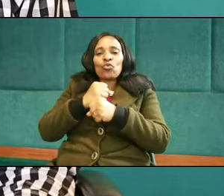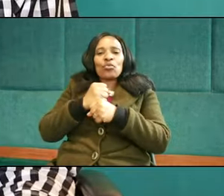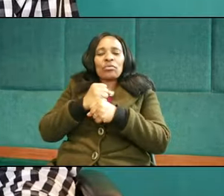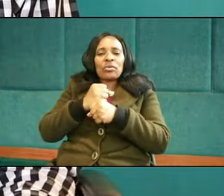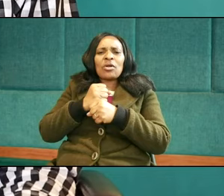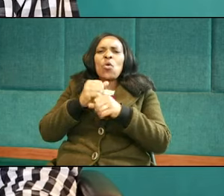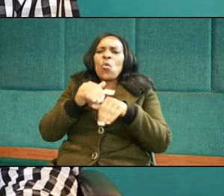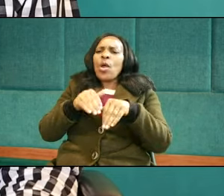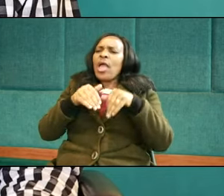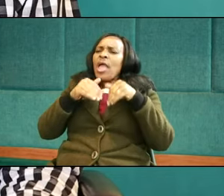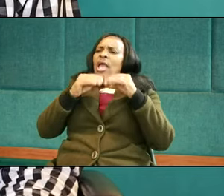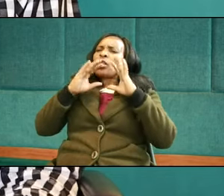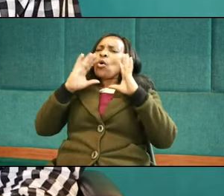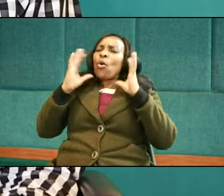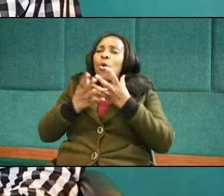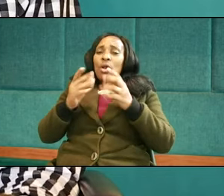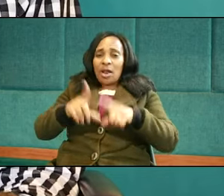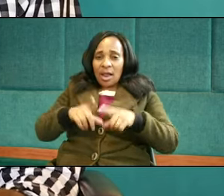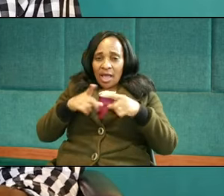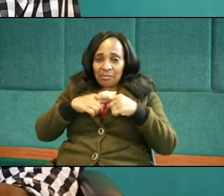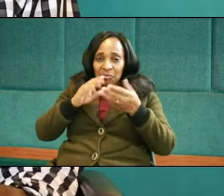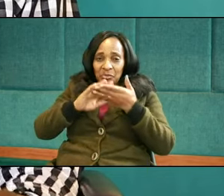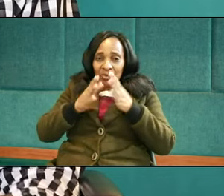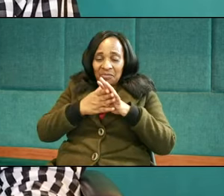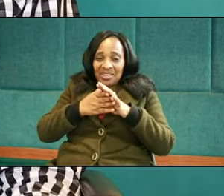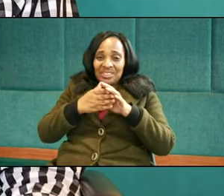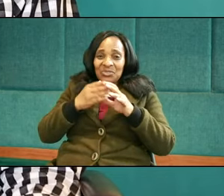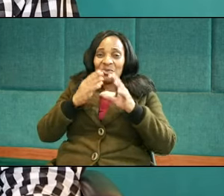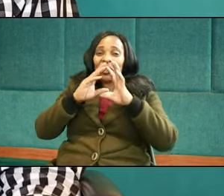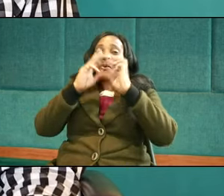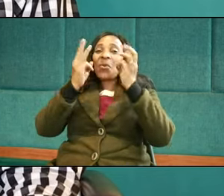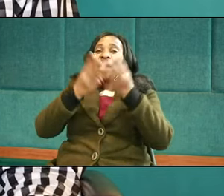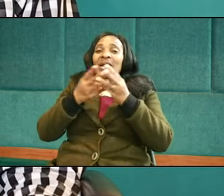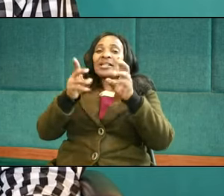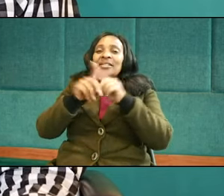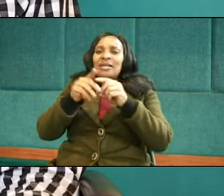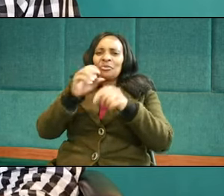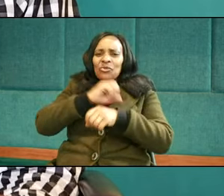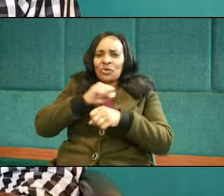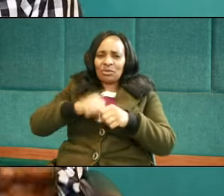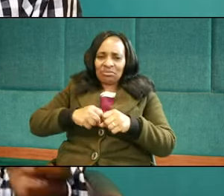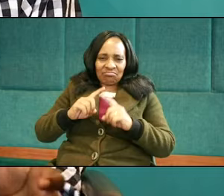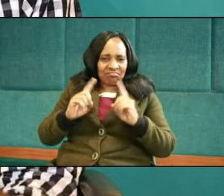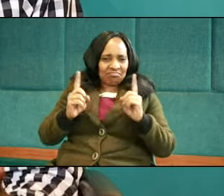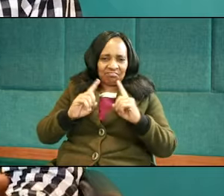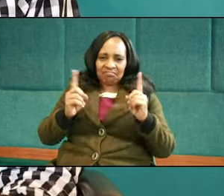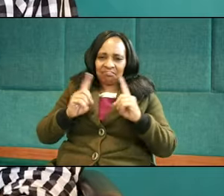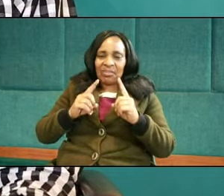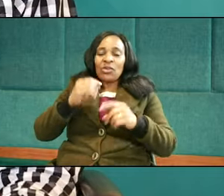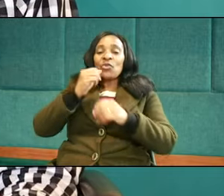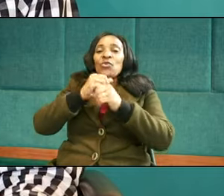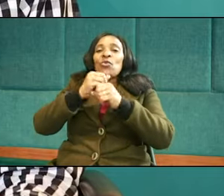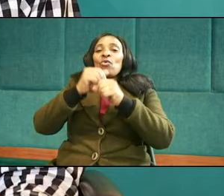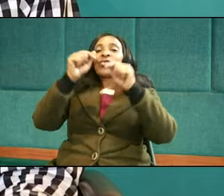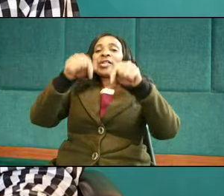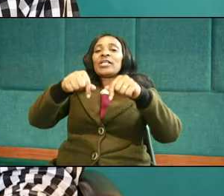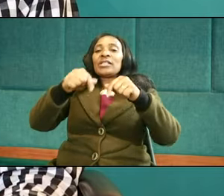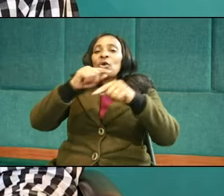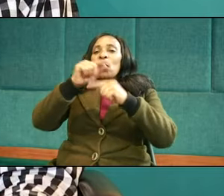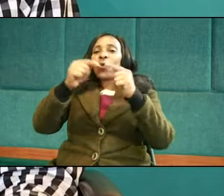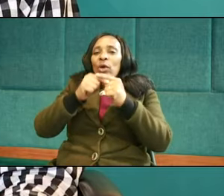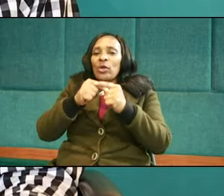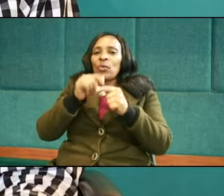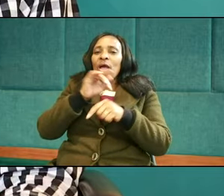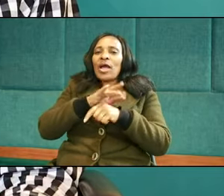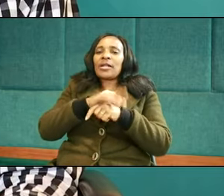wait our whole life to actually confess to the whole world like Solomon. Let's do it when we notice we're doing wrong.